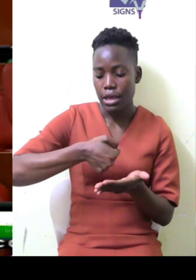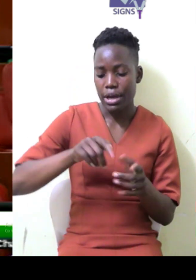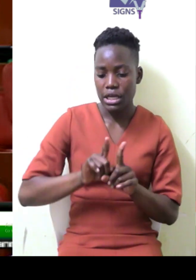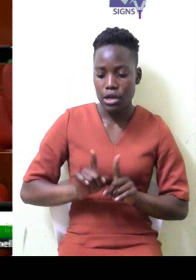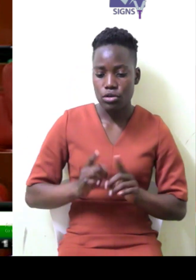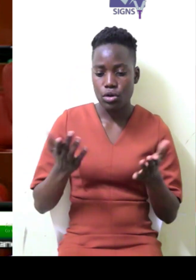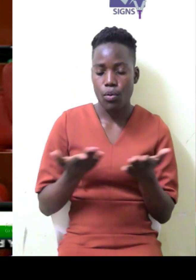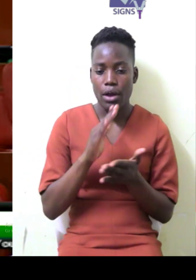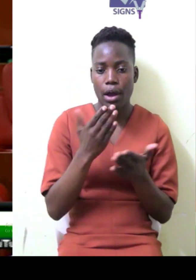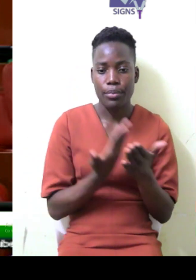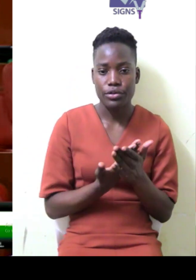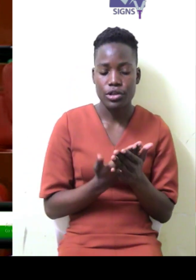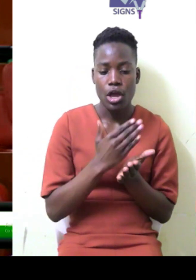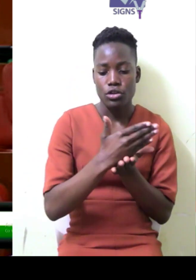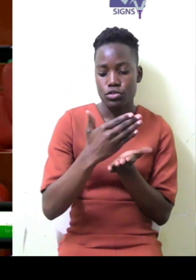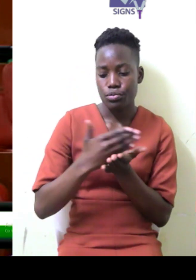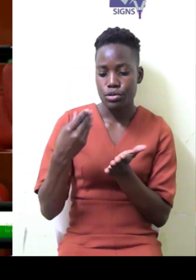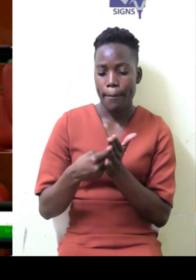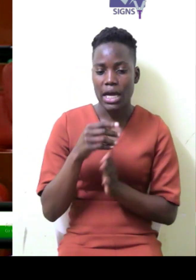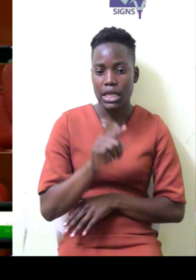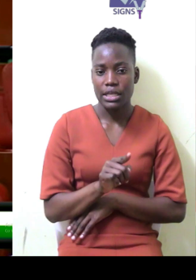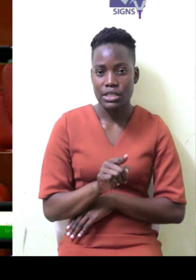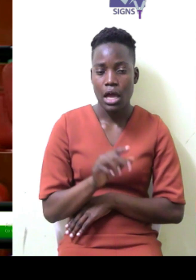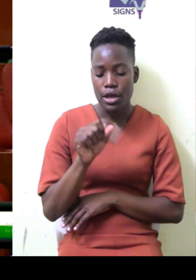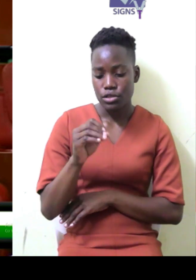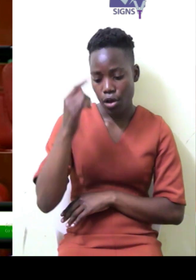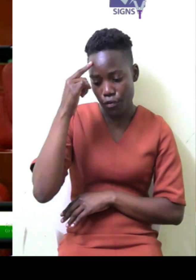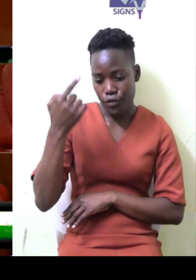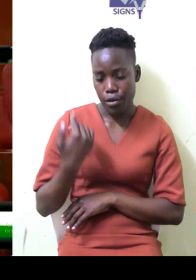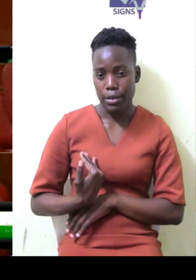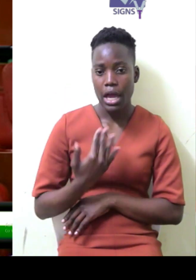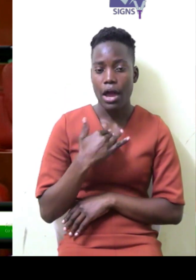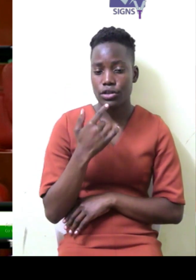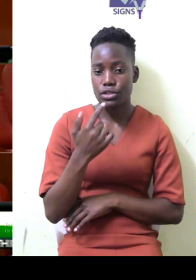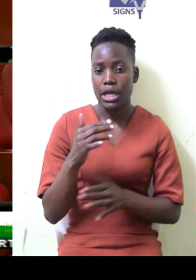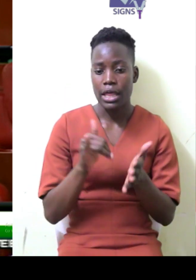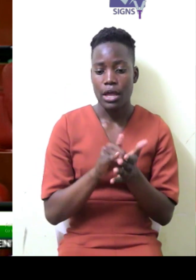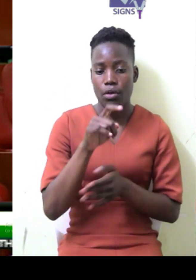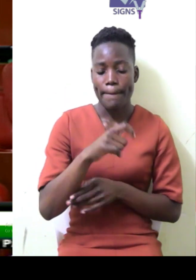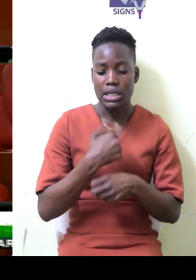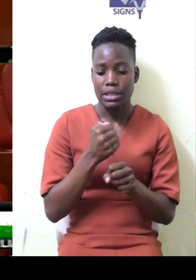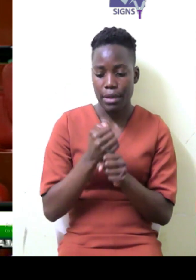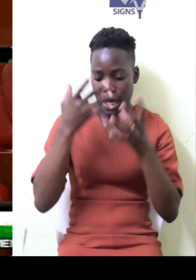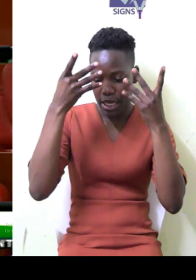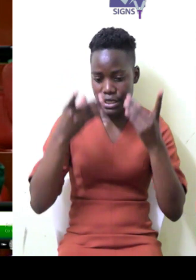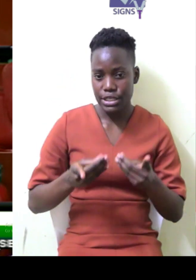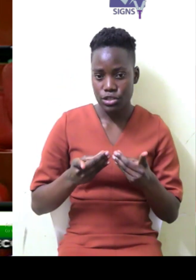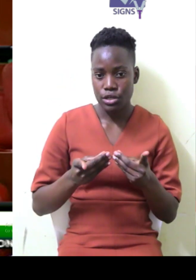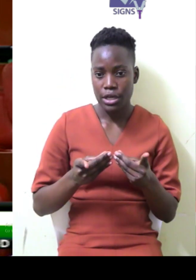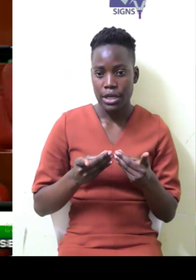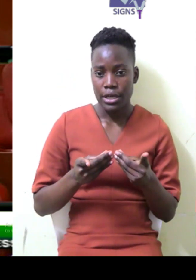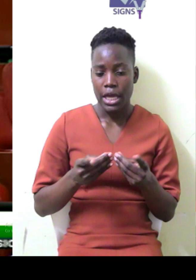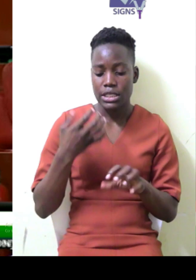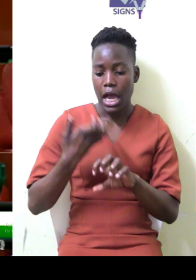we are proposing to distribute this money to? So for me, Honorable Speaker, I want to say that we must make a decision. It is a